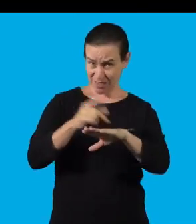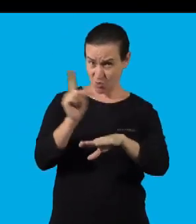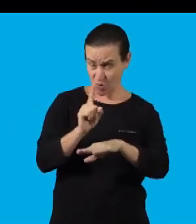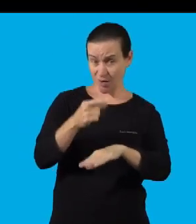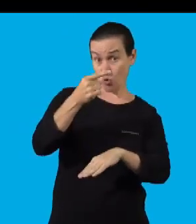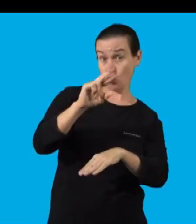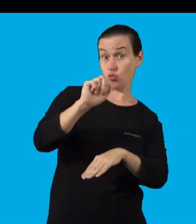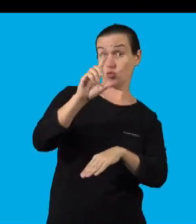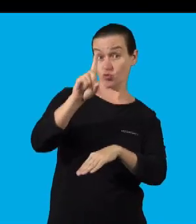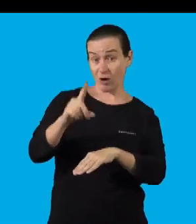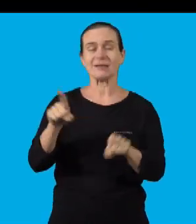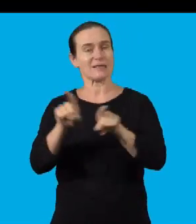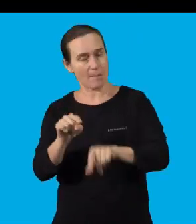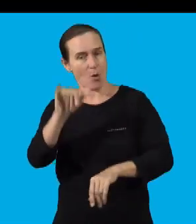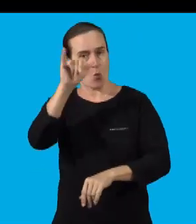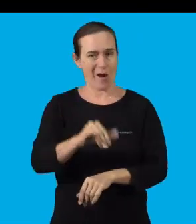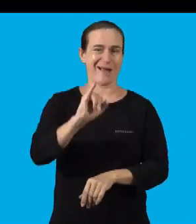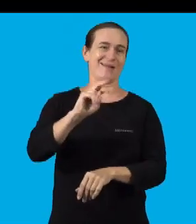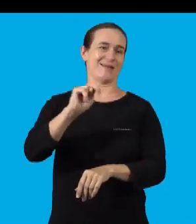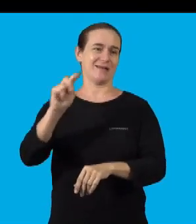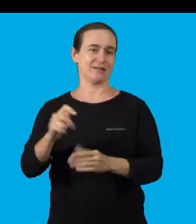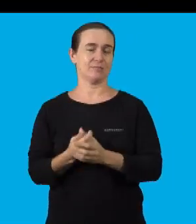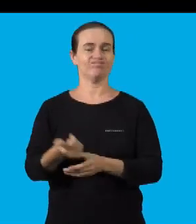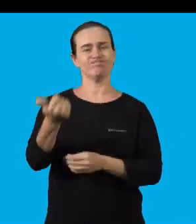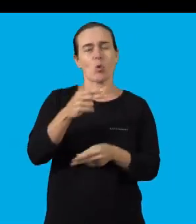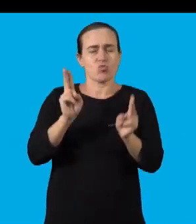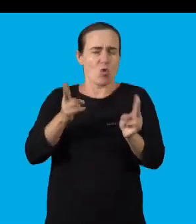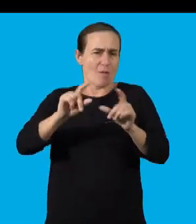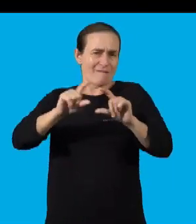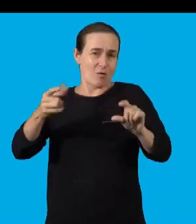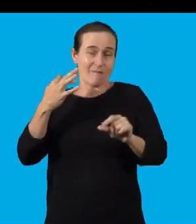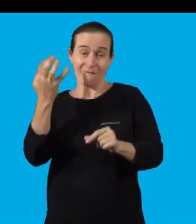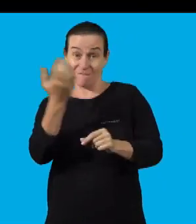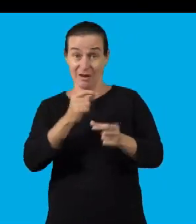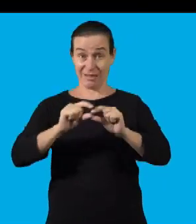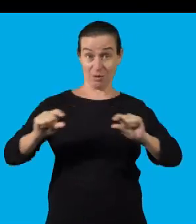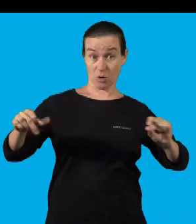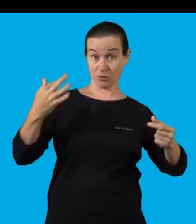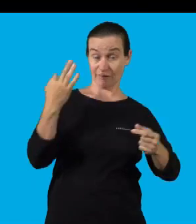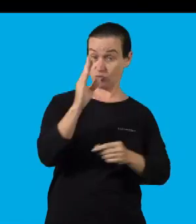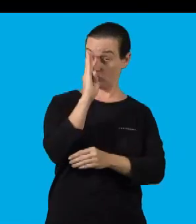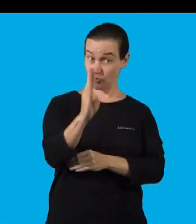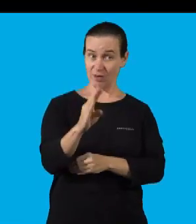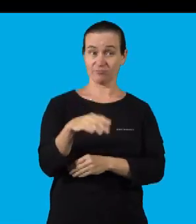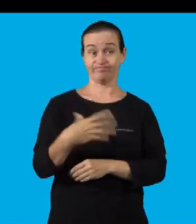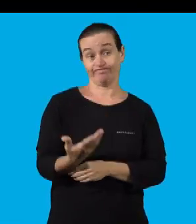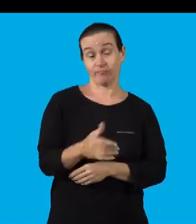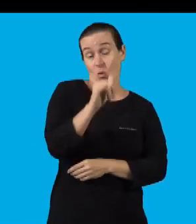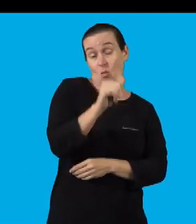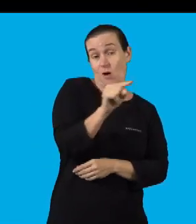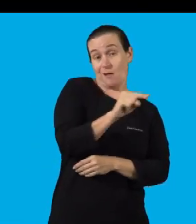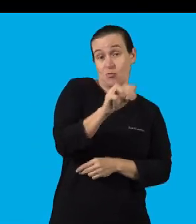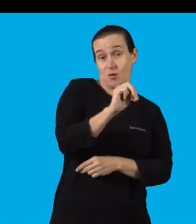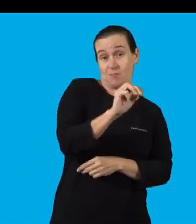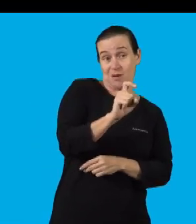the y-intercept. The standard form used to find the equation of a straight line is either y is equals to mx